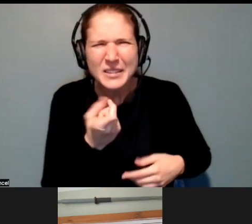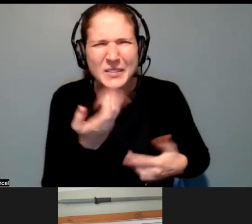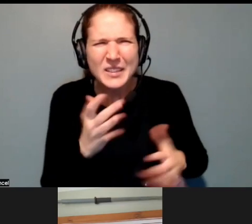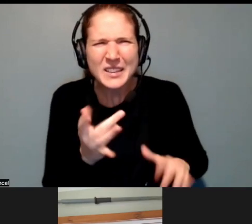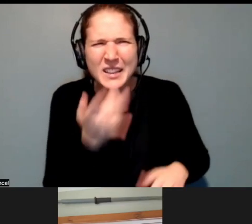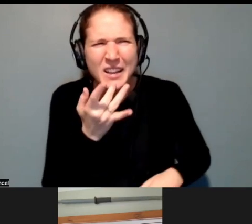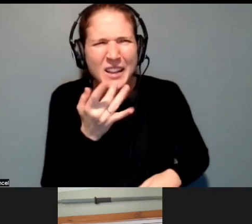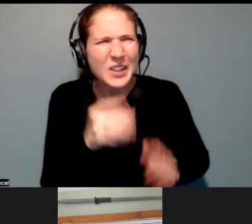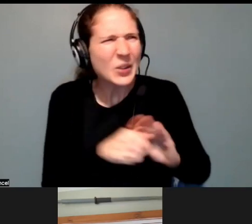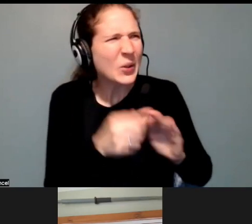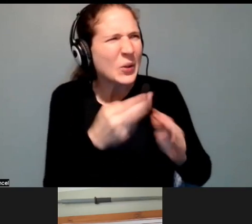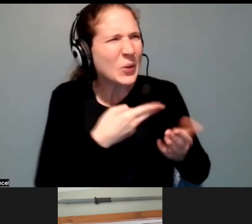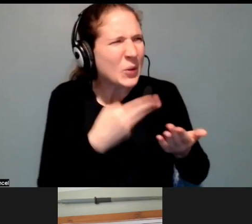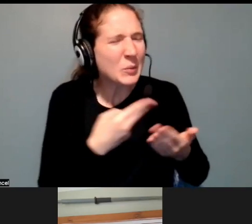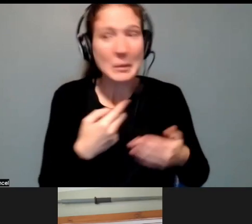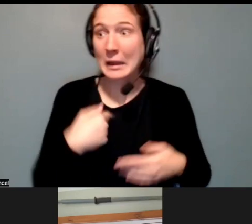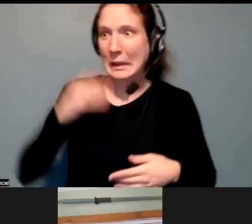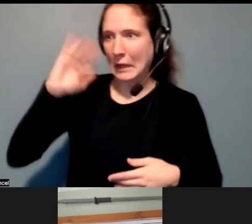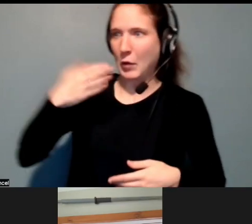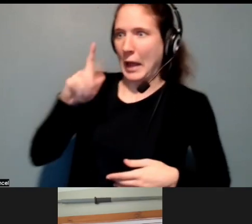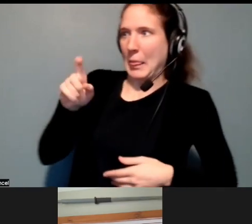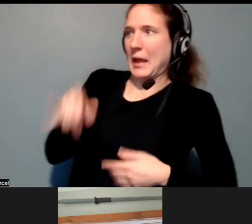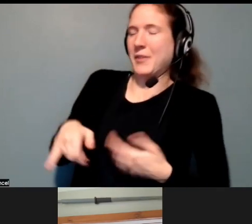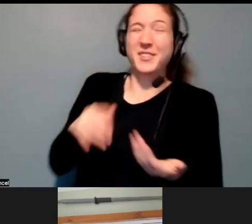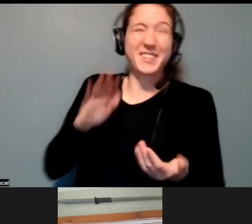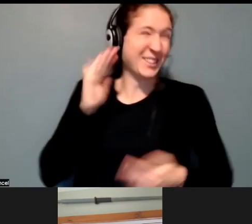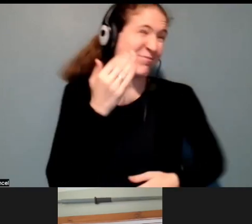it's funny though. It seems to be a common question.